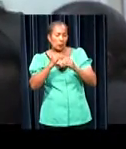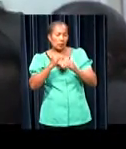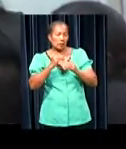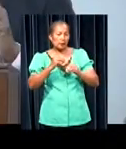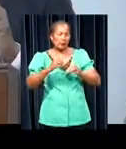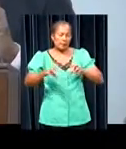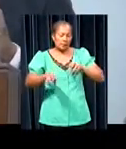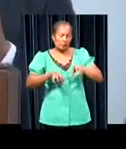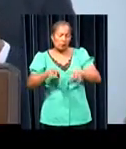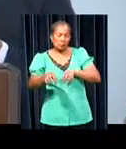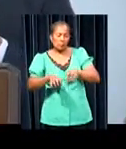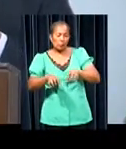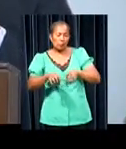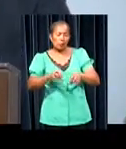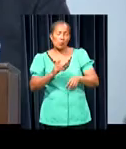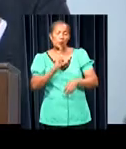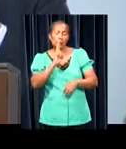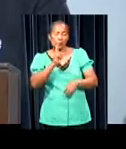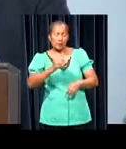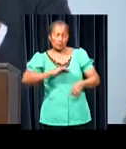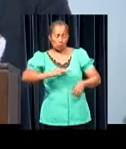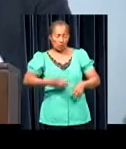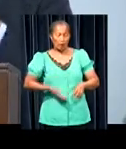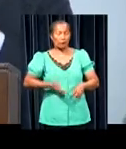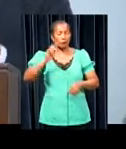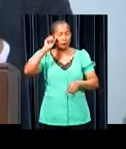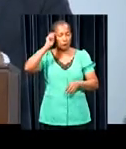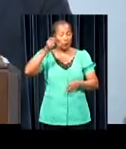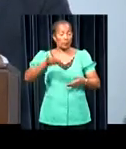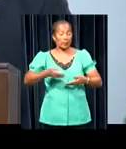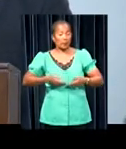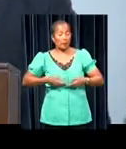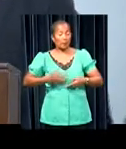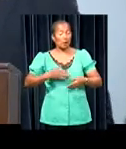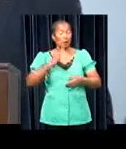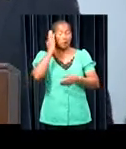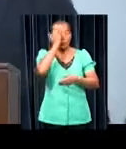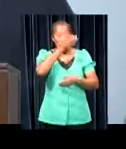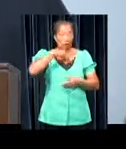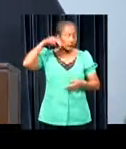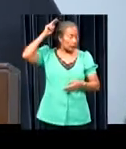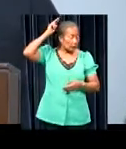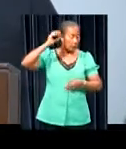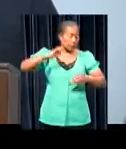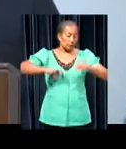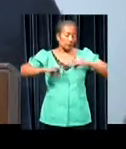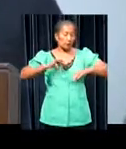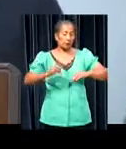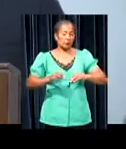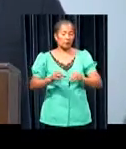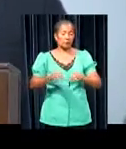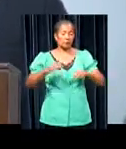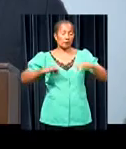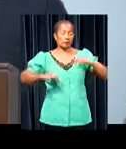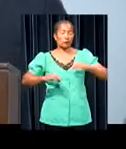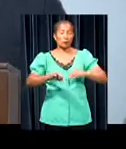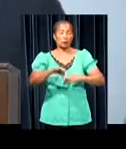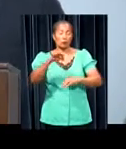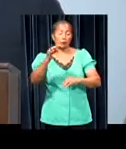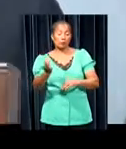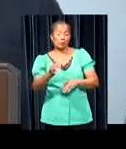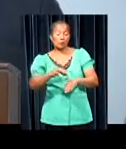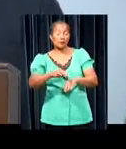pregnant women are facing. The health minister in Suriname also made the announcement yesterday